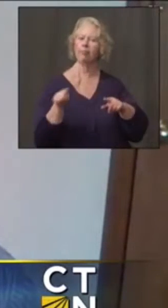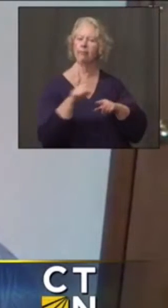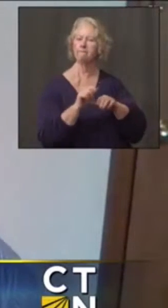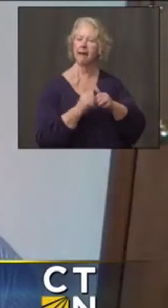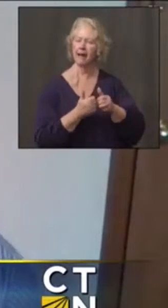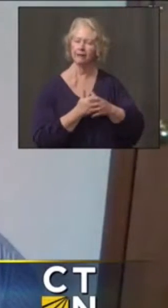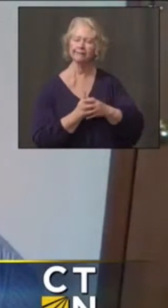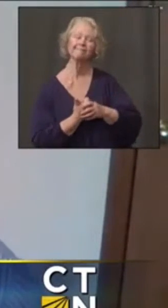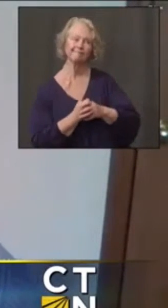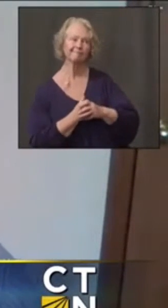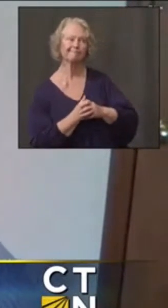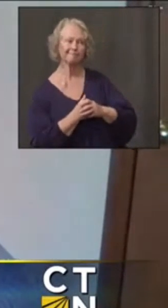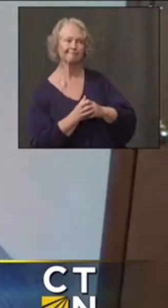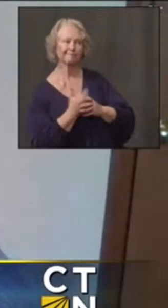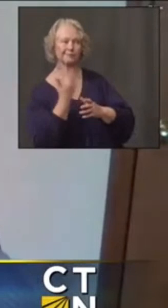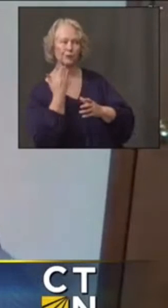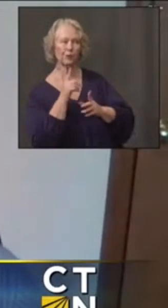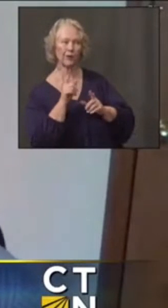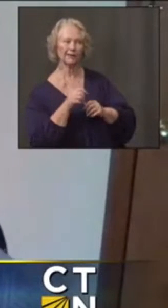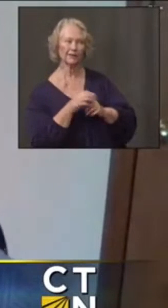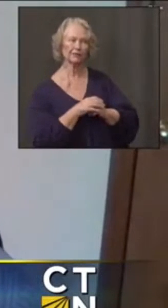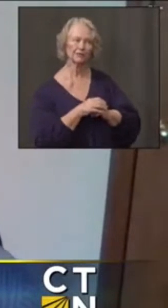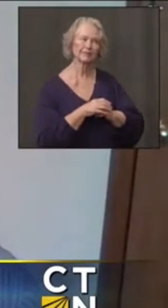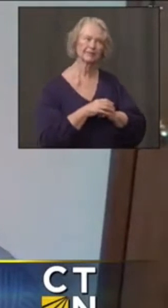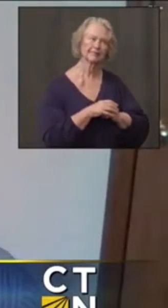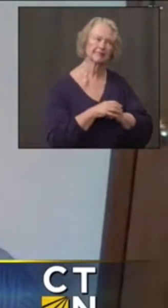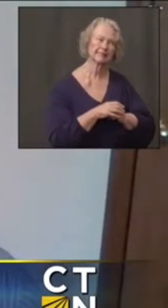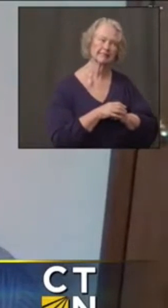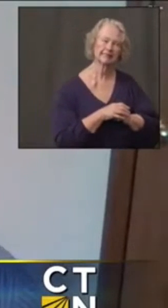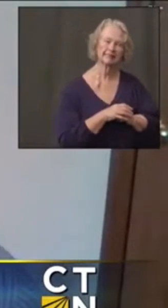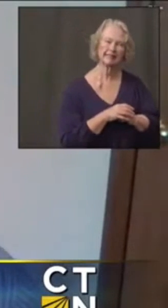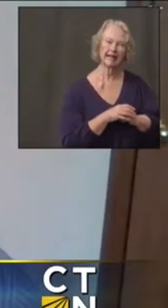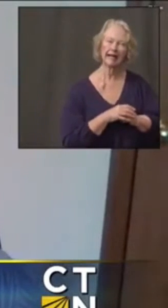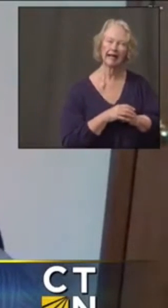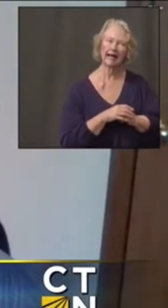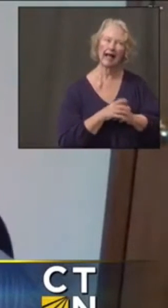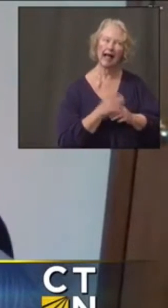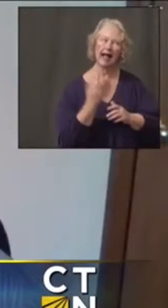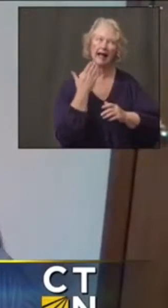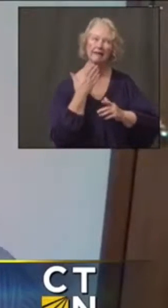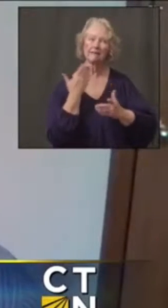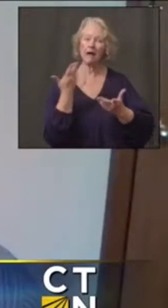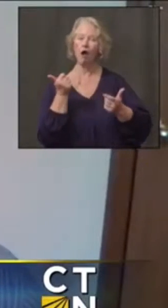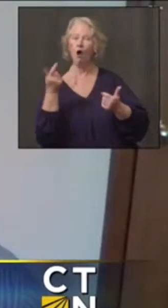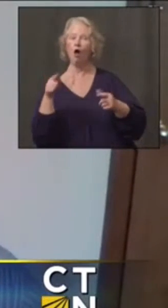Yeah, it's a great question. Maybe I can give an initial commentary and others could join in.